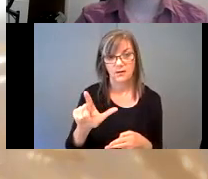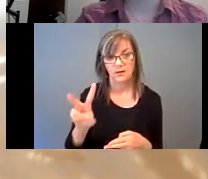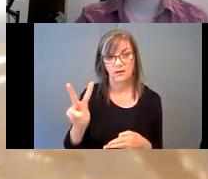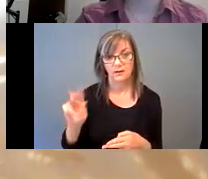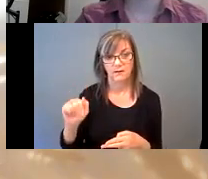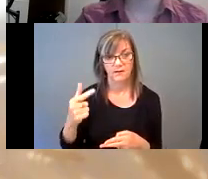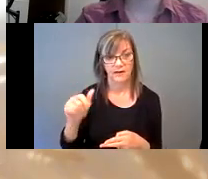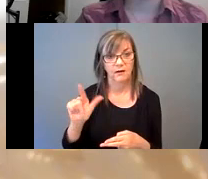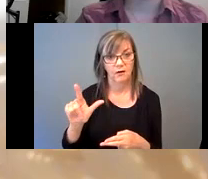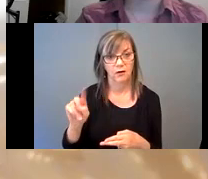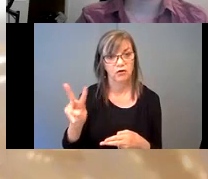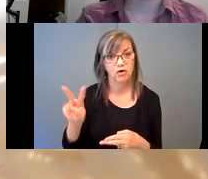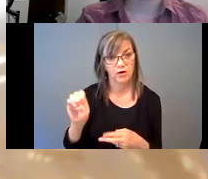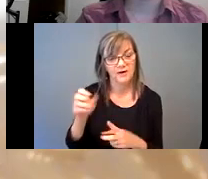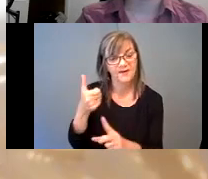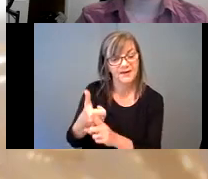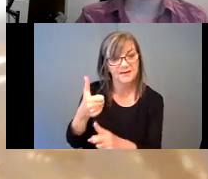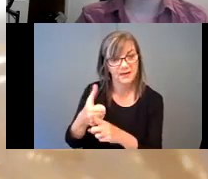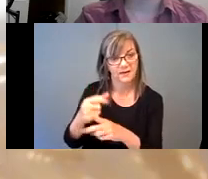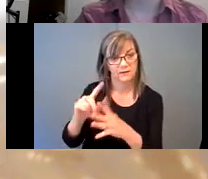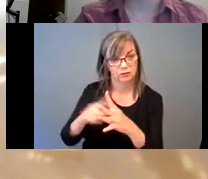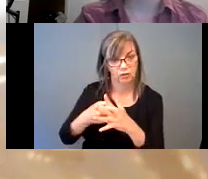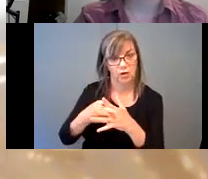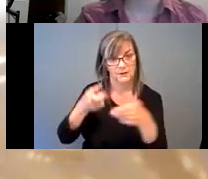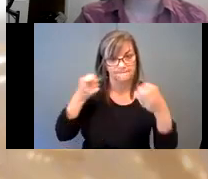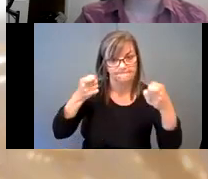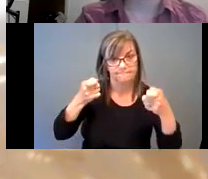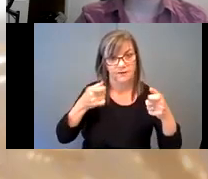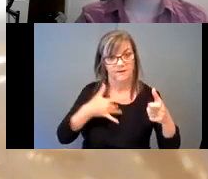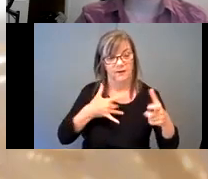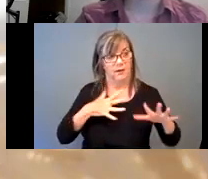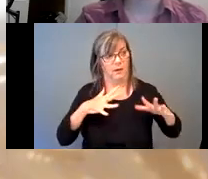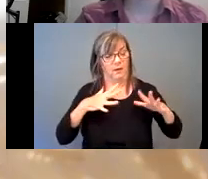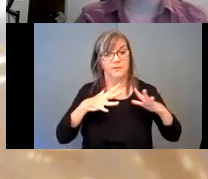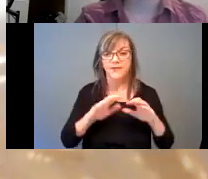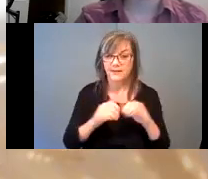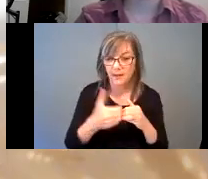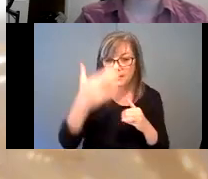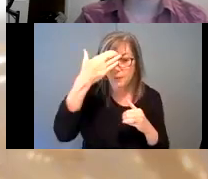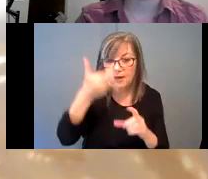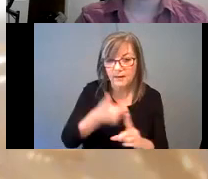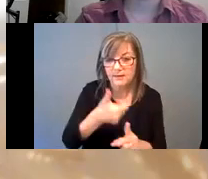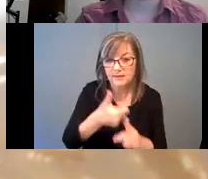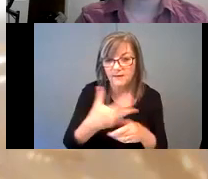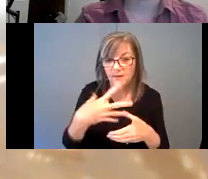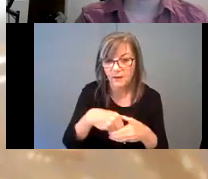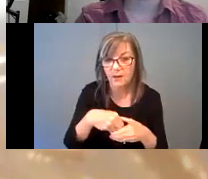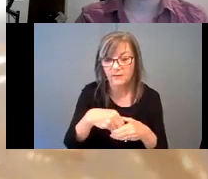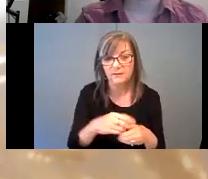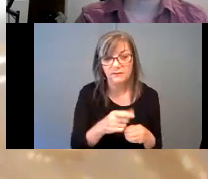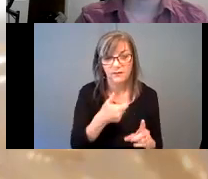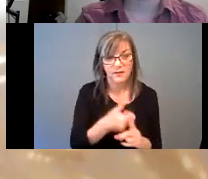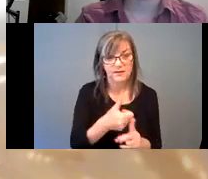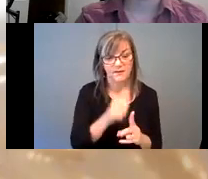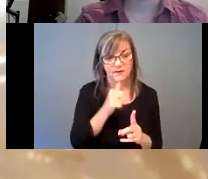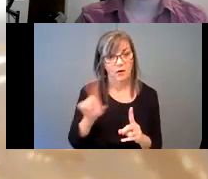So those are just some mechanisms of how the brain is involved in this process. It's not always a cognitive